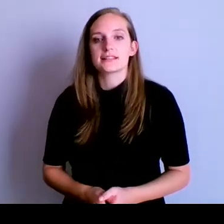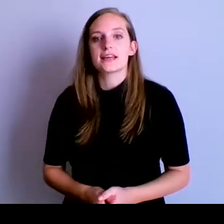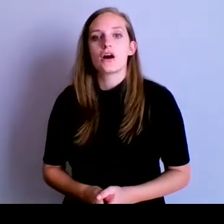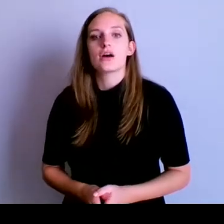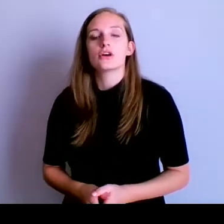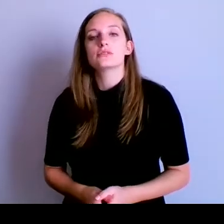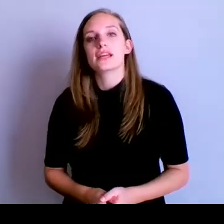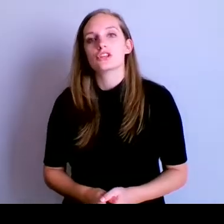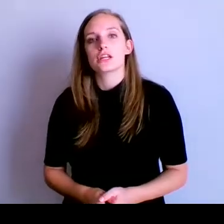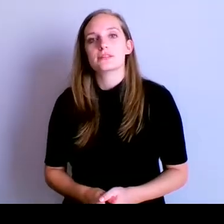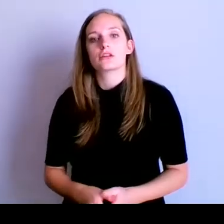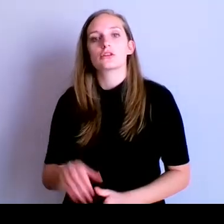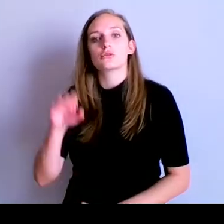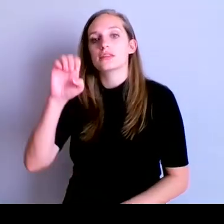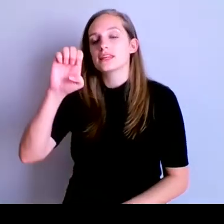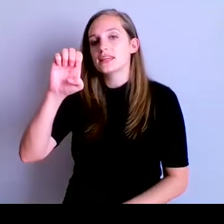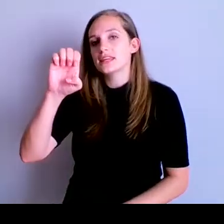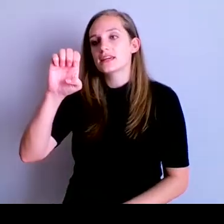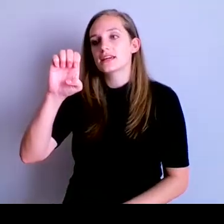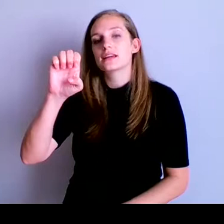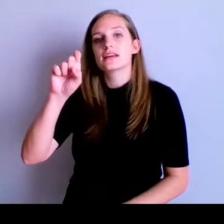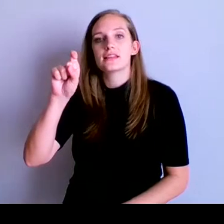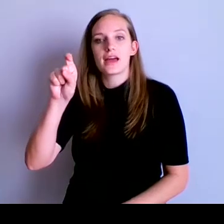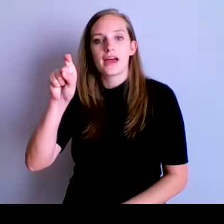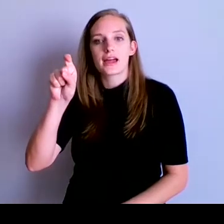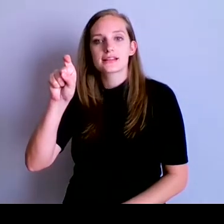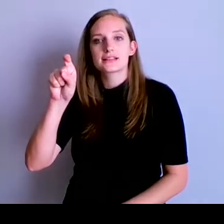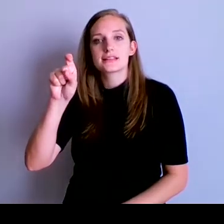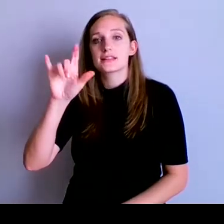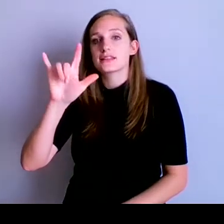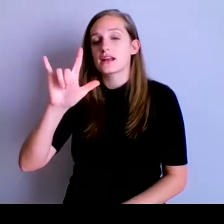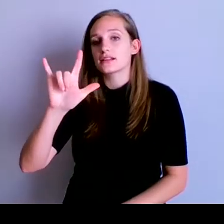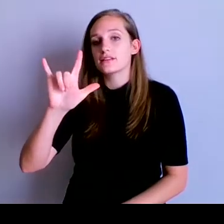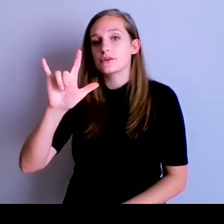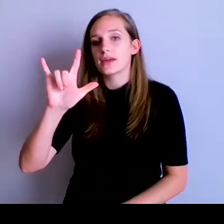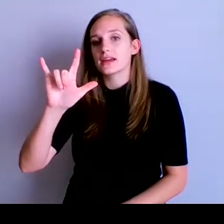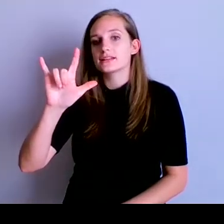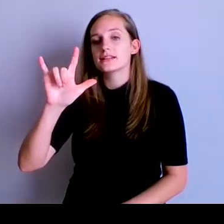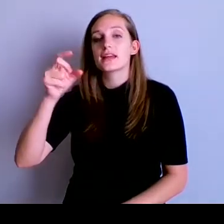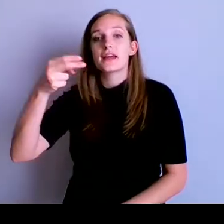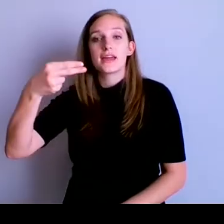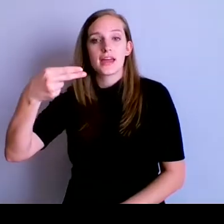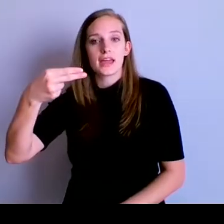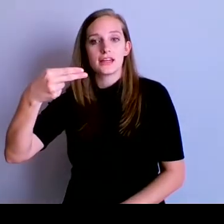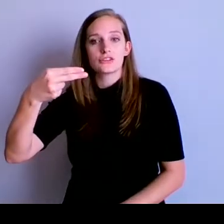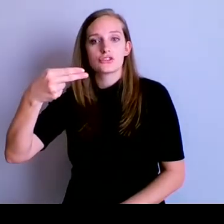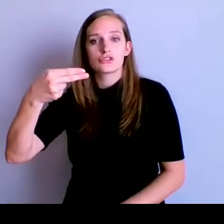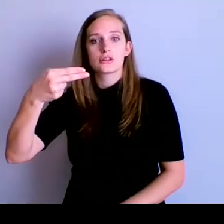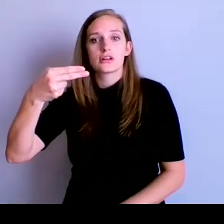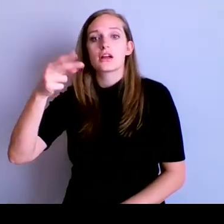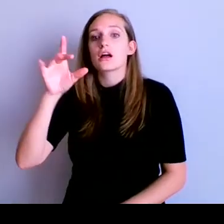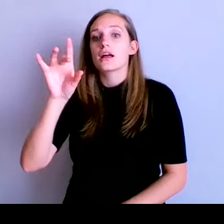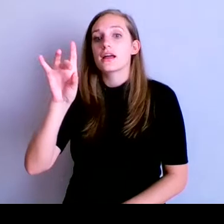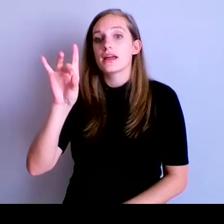to ASL. And those handshapes include the E, X, that I love you hand,